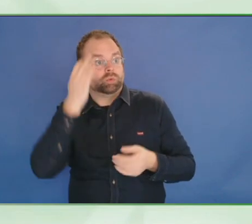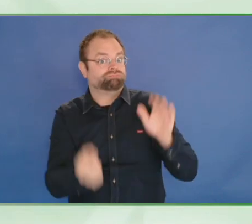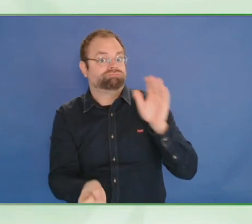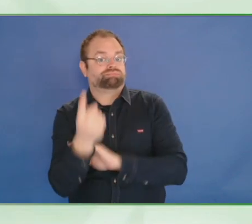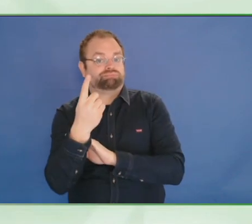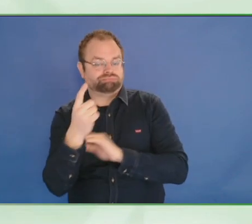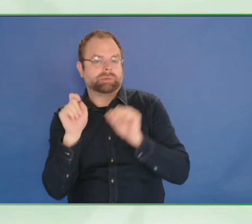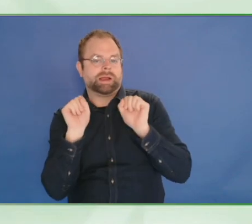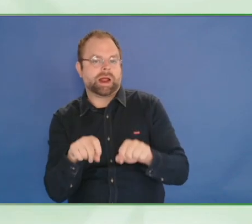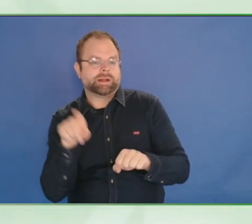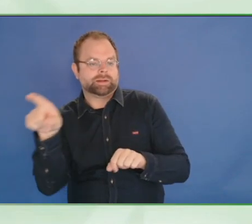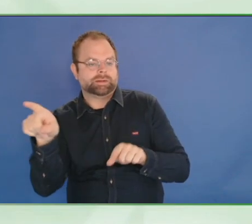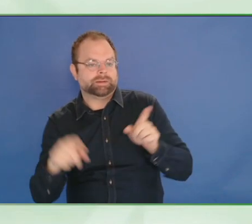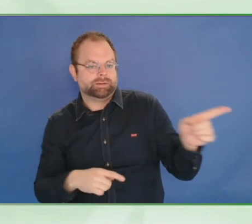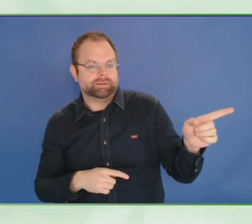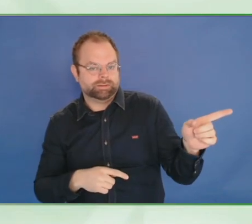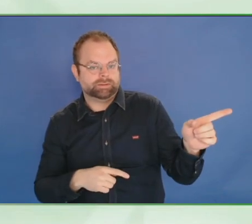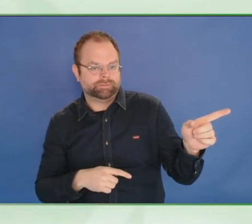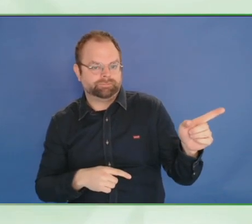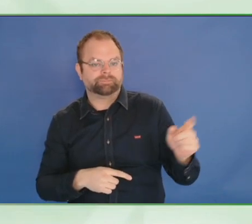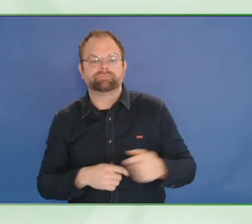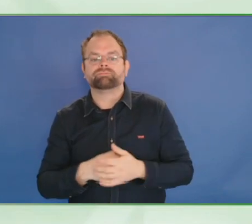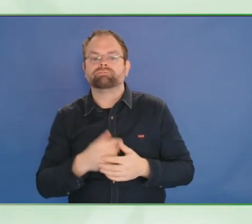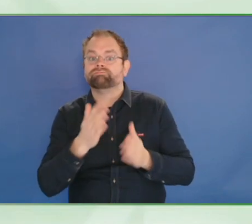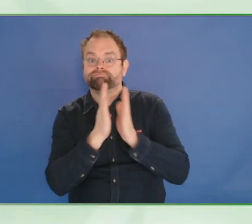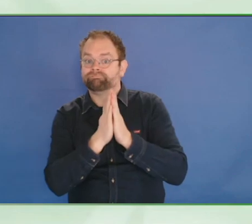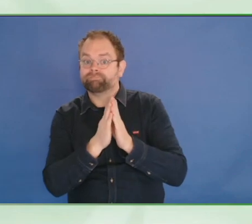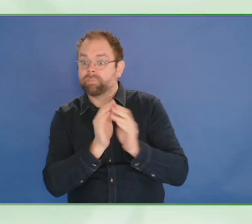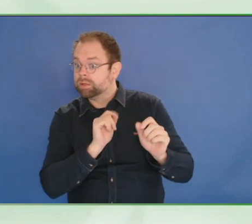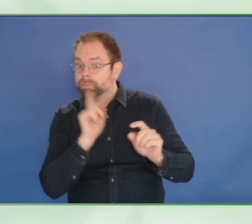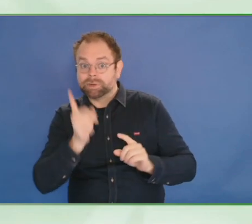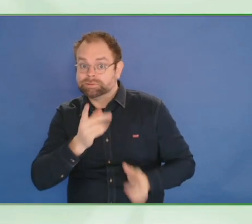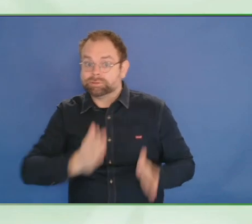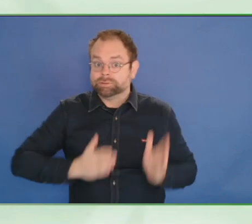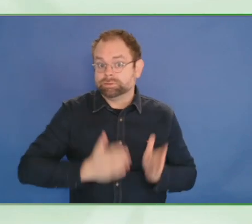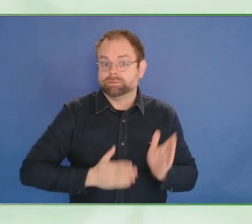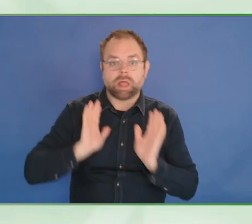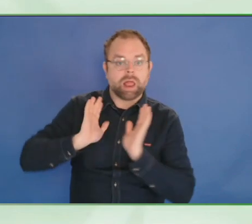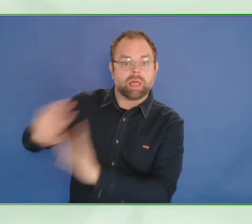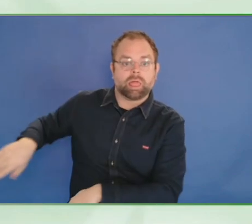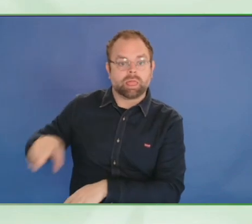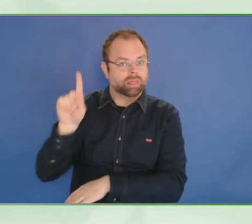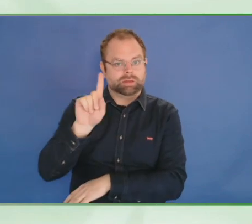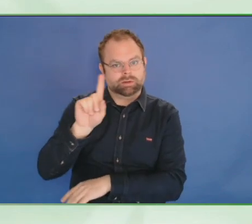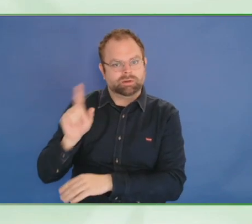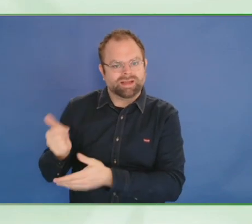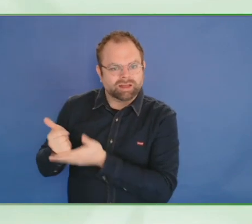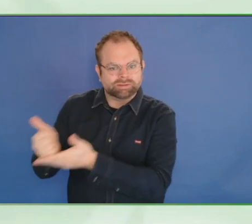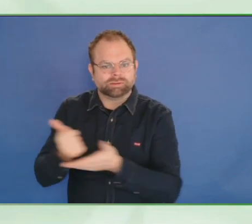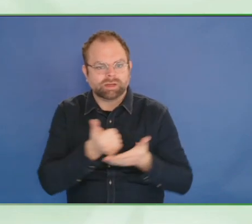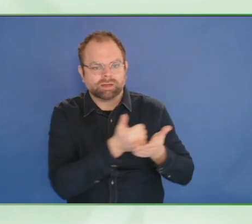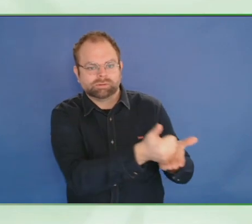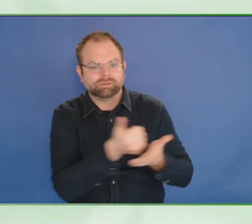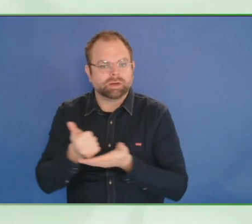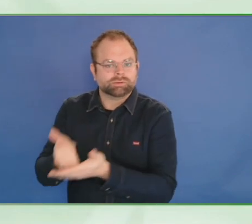be able to get to those doors, and then we would follow instructions out in the hallway to